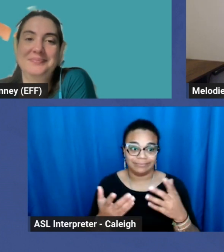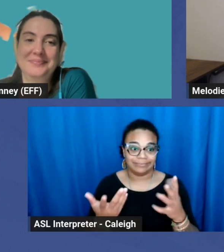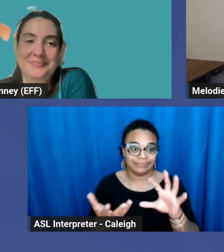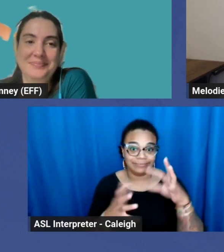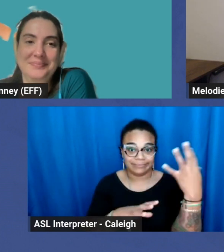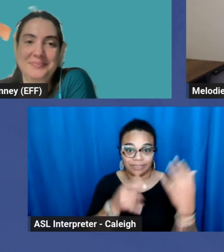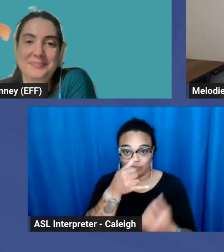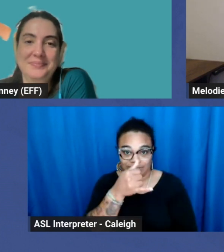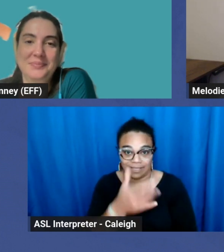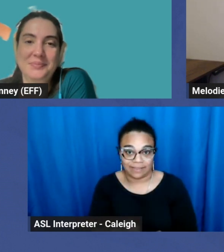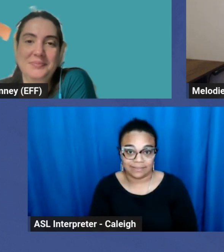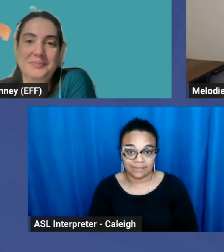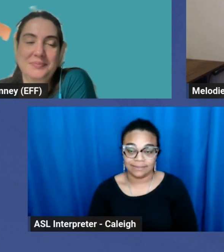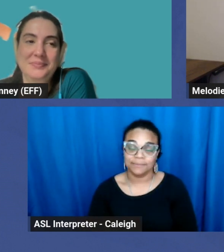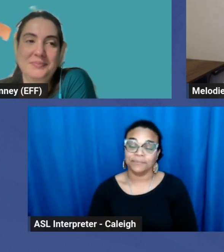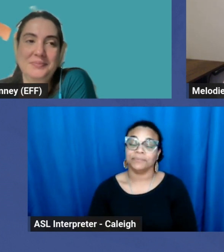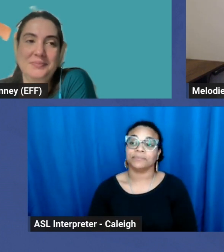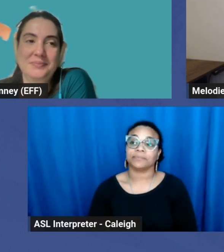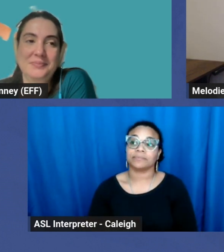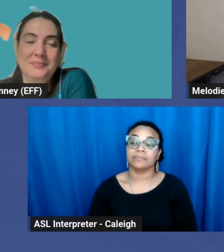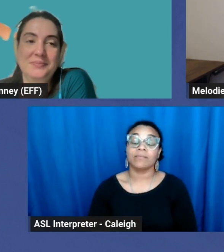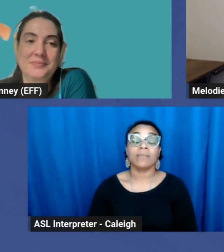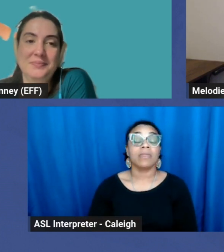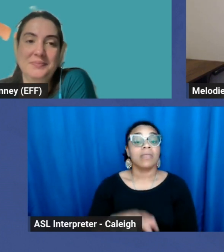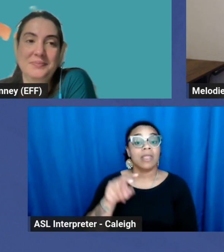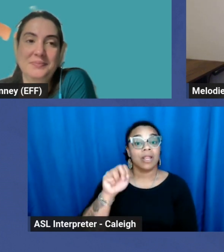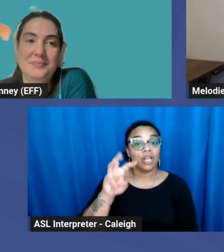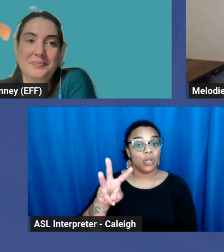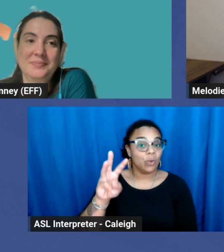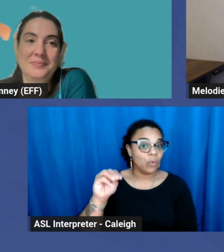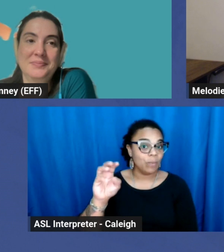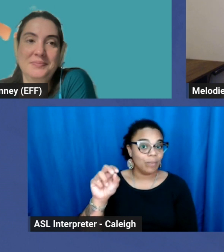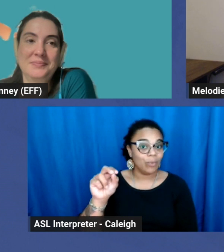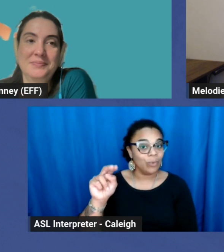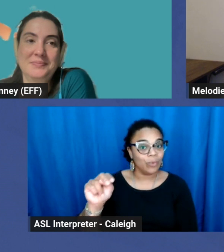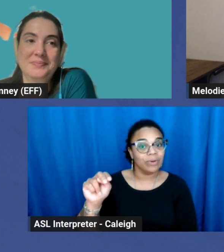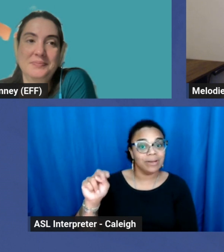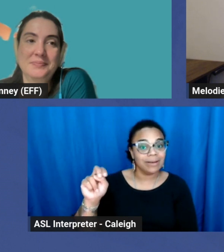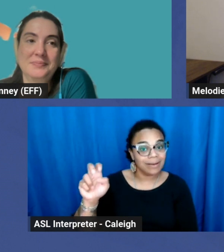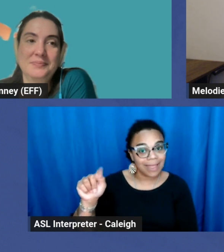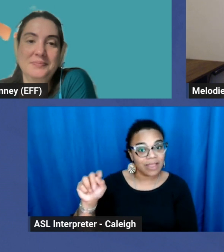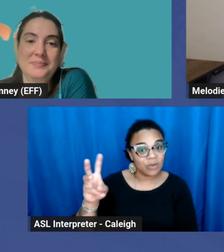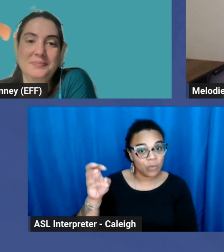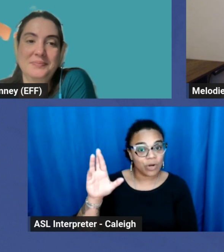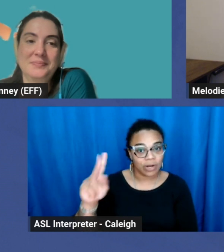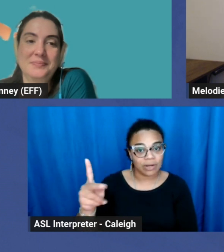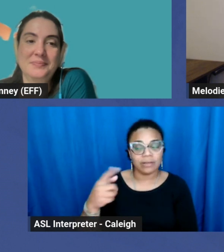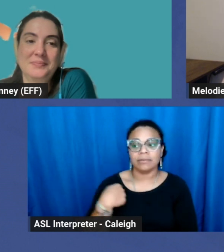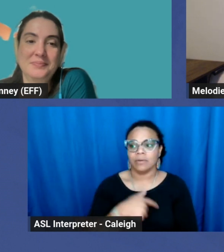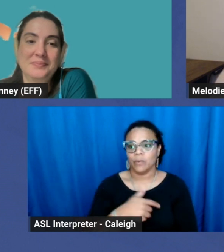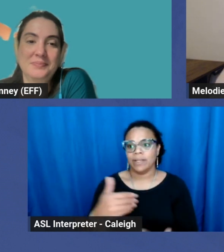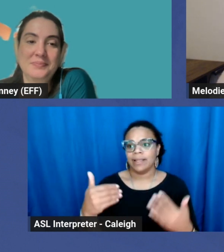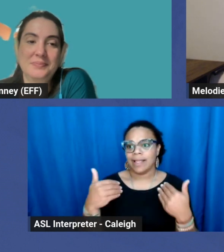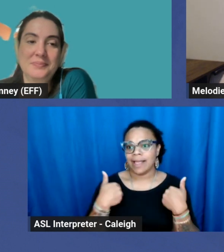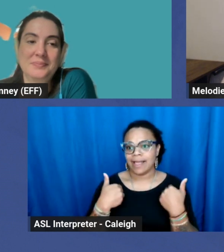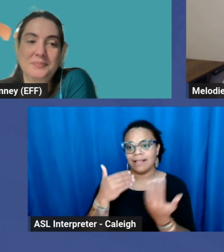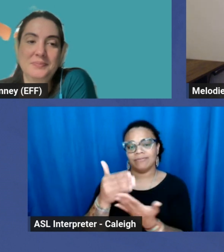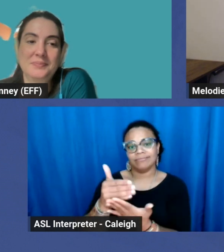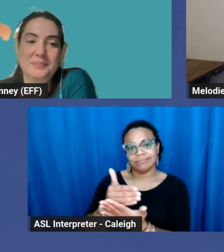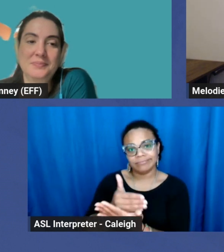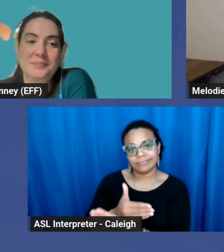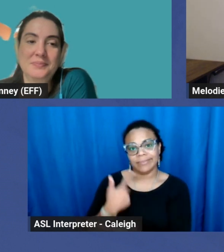And at New Moon Network, we are also we have a repository that we